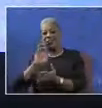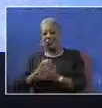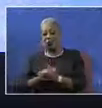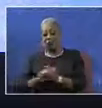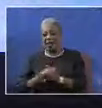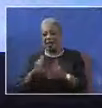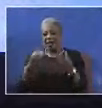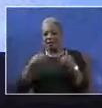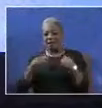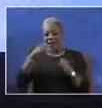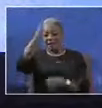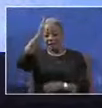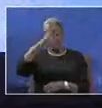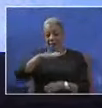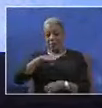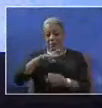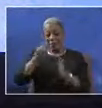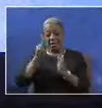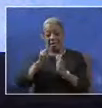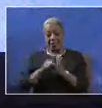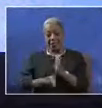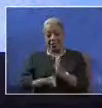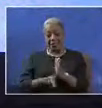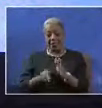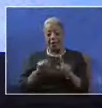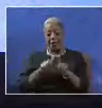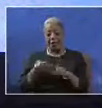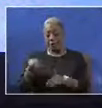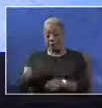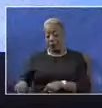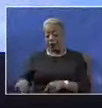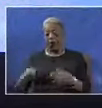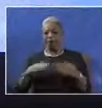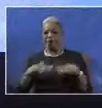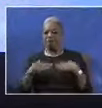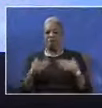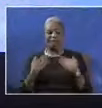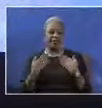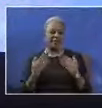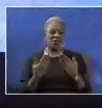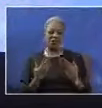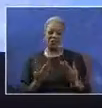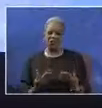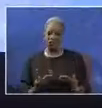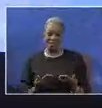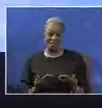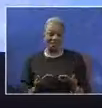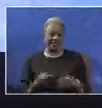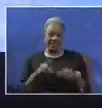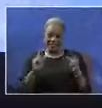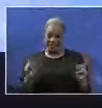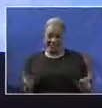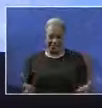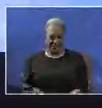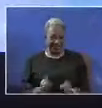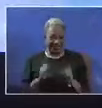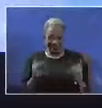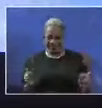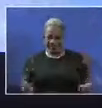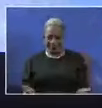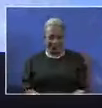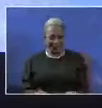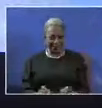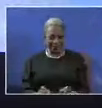killed. But when David confessed that sin in 2 Samuel chapter 12 and